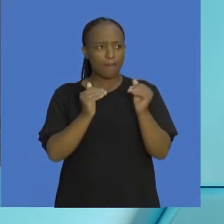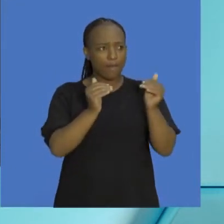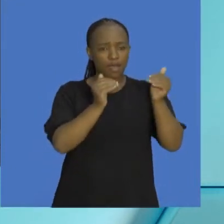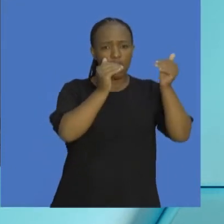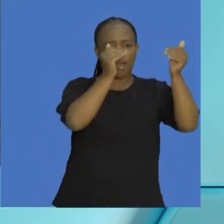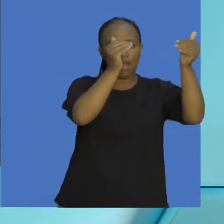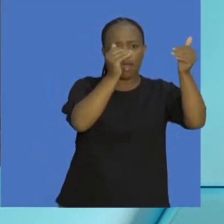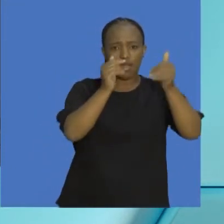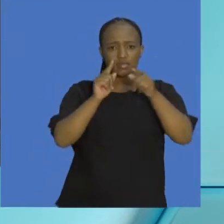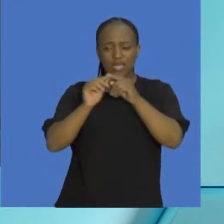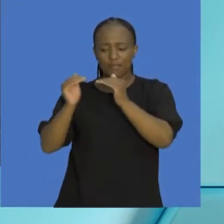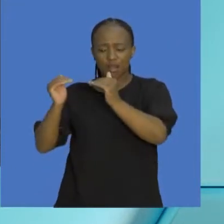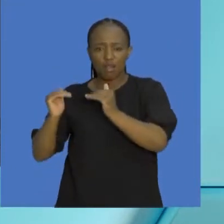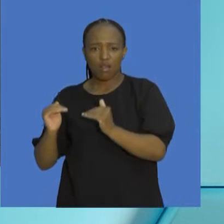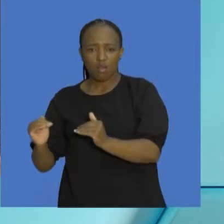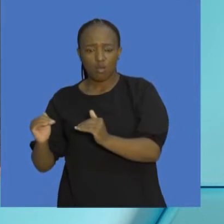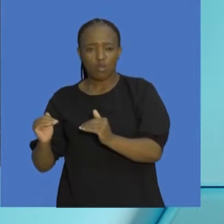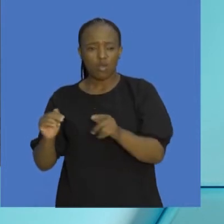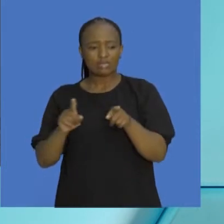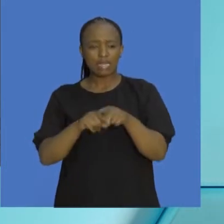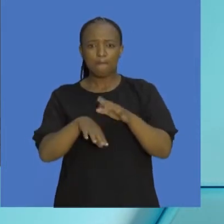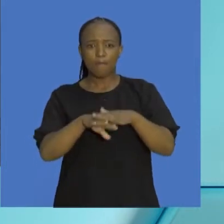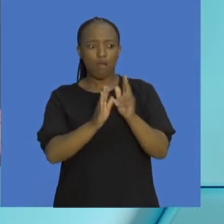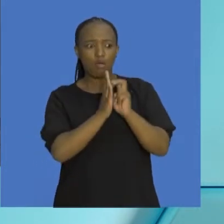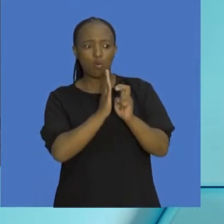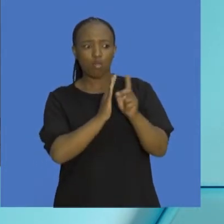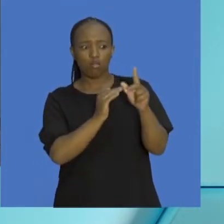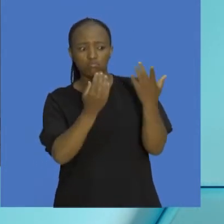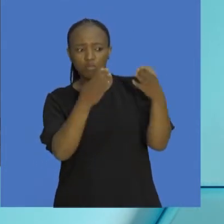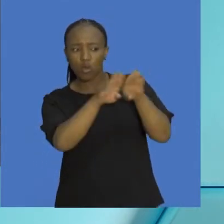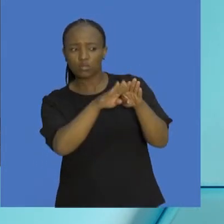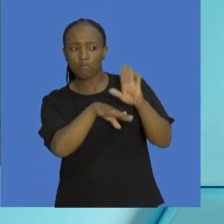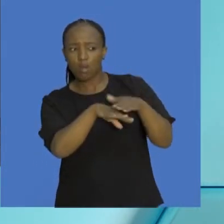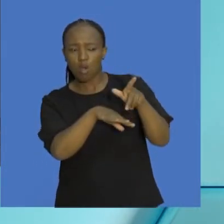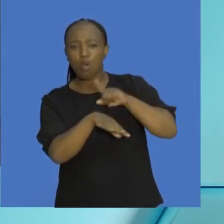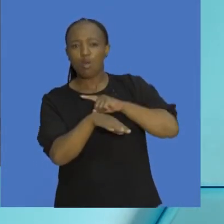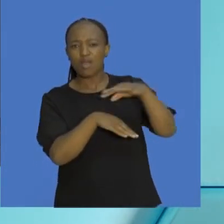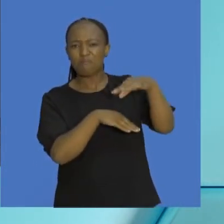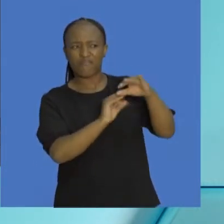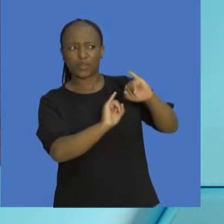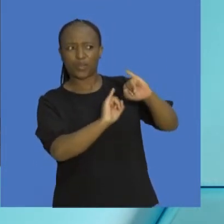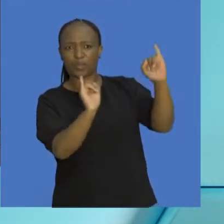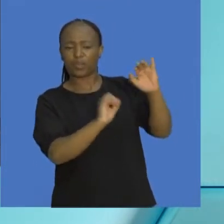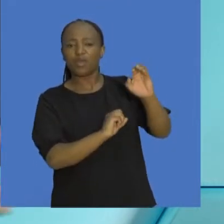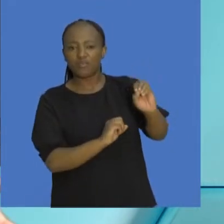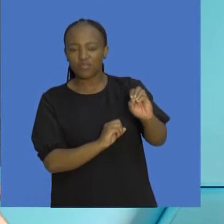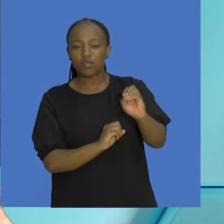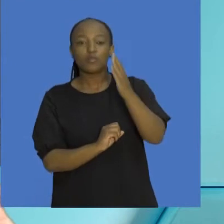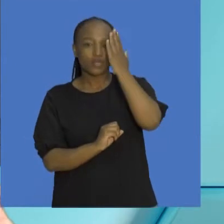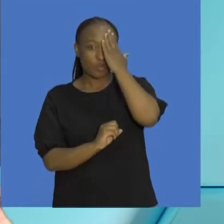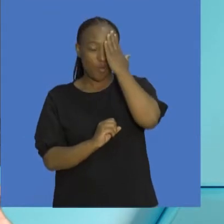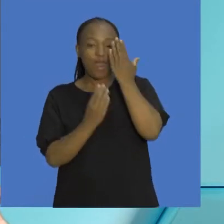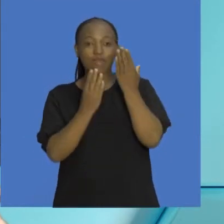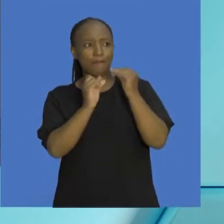value where you have more positive cases and more restriction we impose in other provinces. So it's important that we know extreme